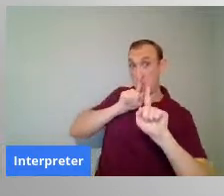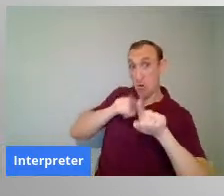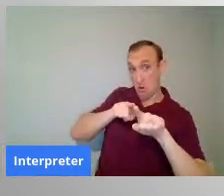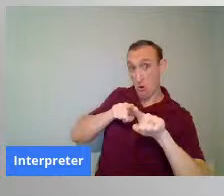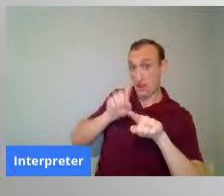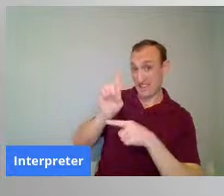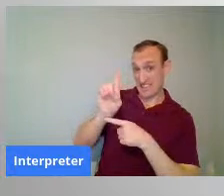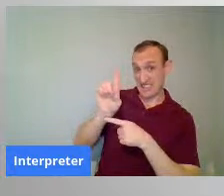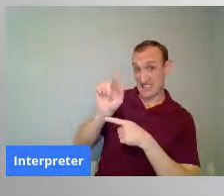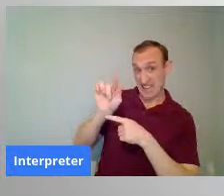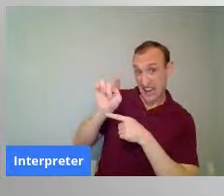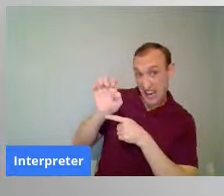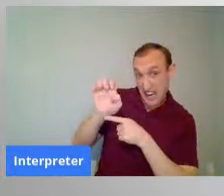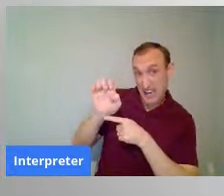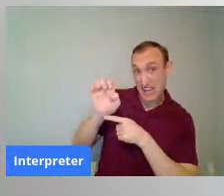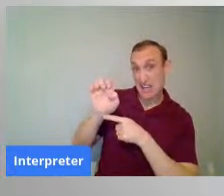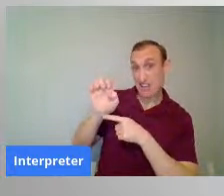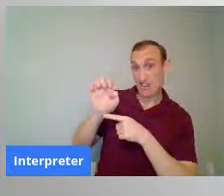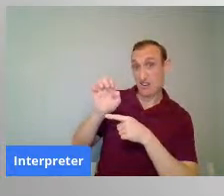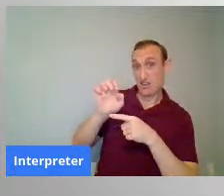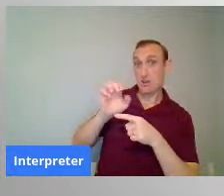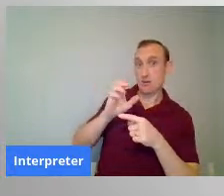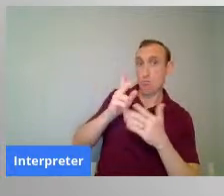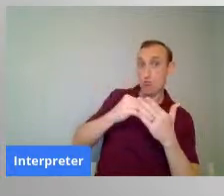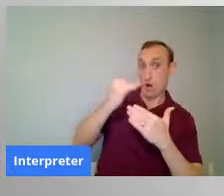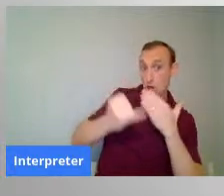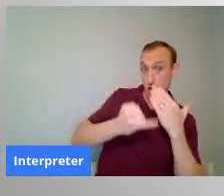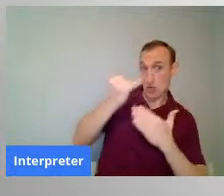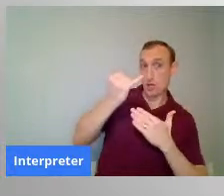dates on the projects that are completed